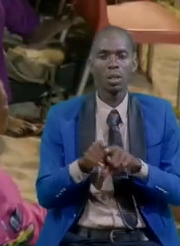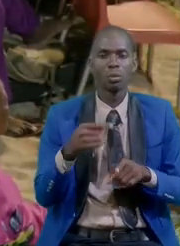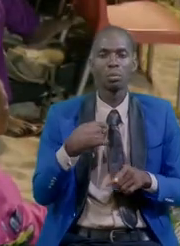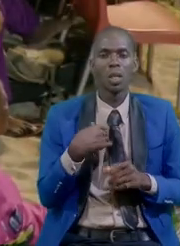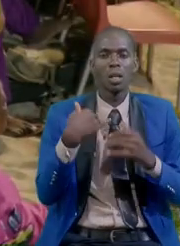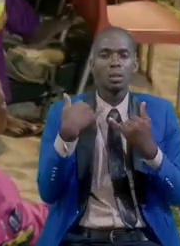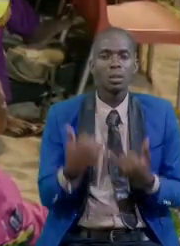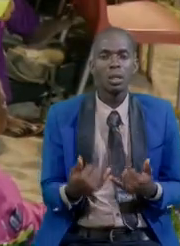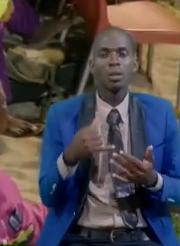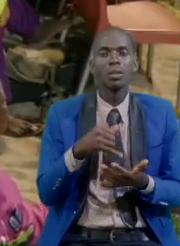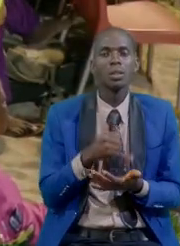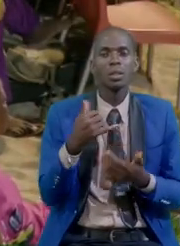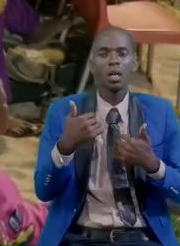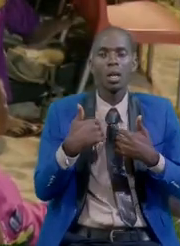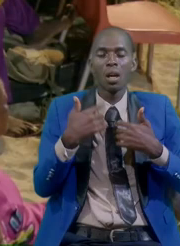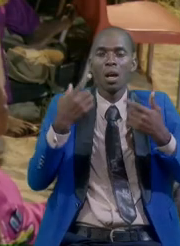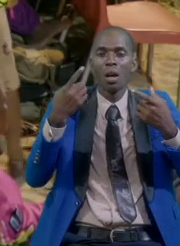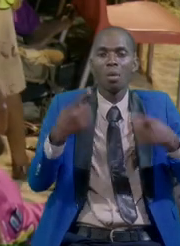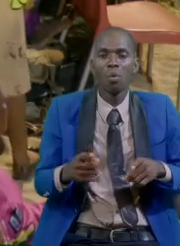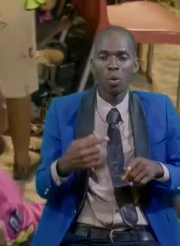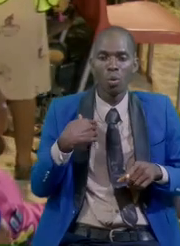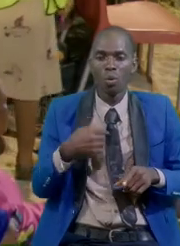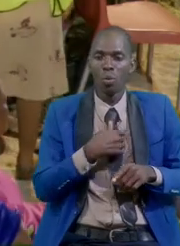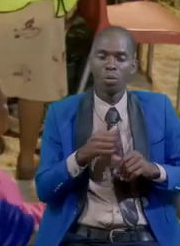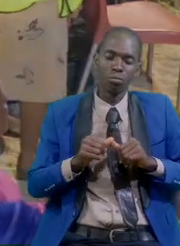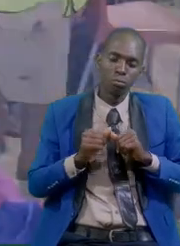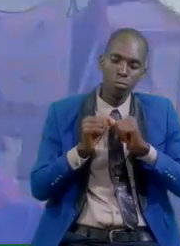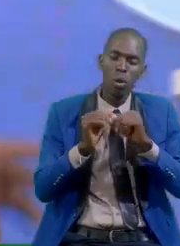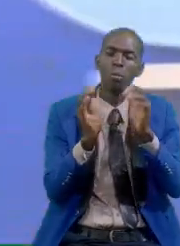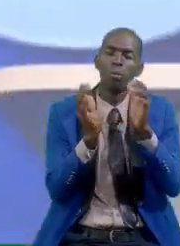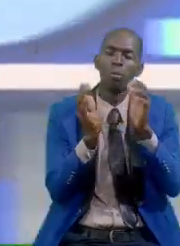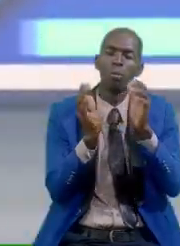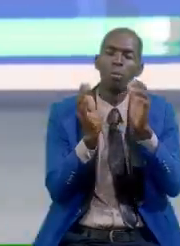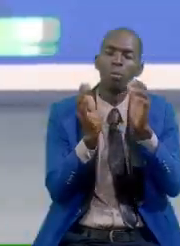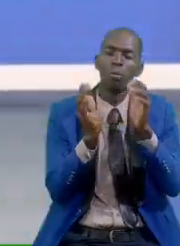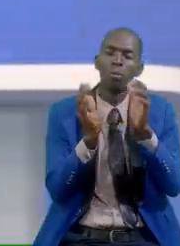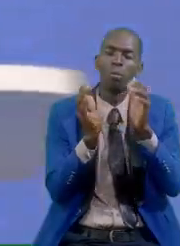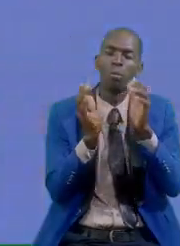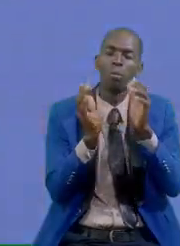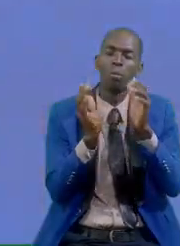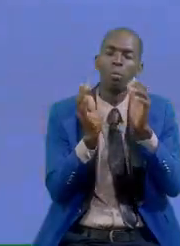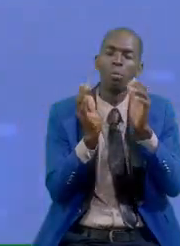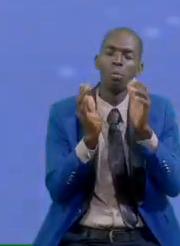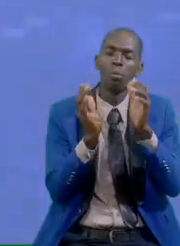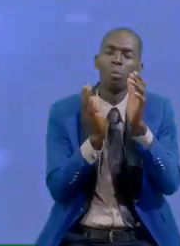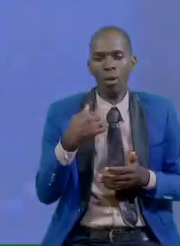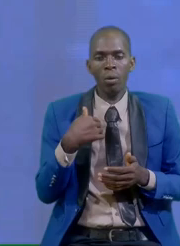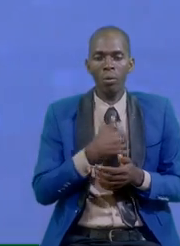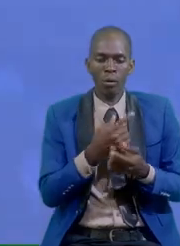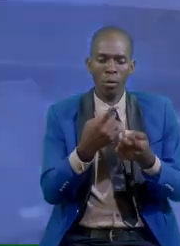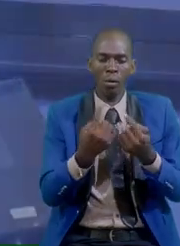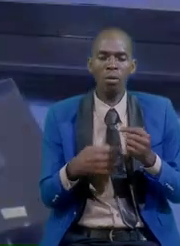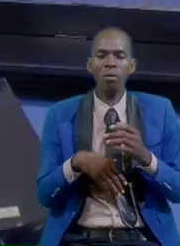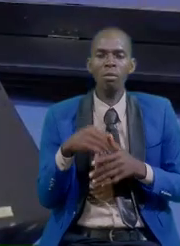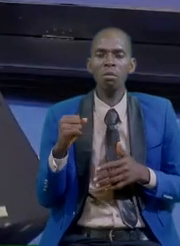has taken place, we keep on praising the Lord. That's why we come out, and we're coming out. We're not coming out as if